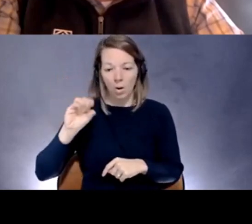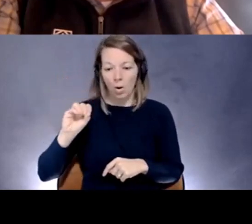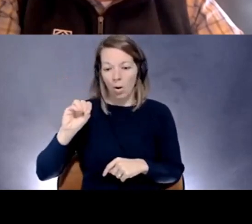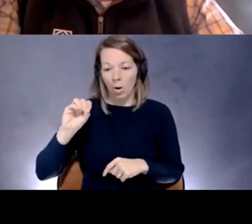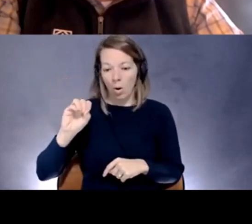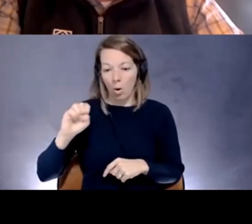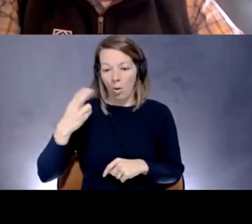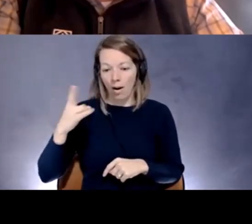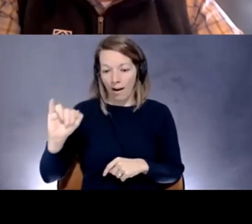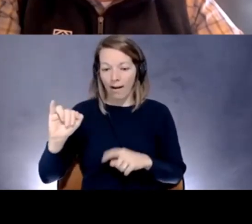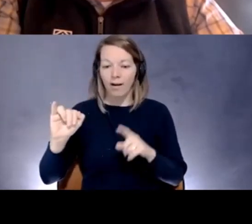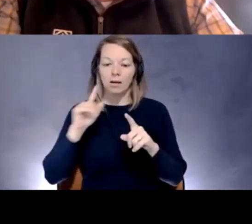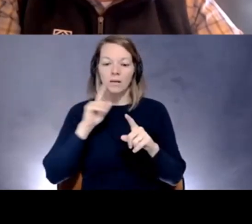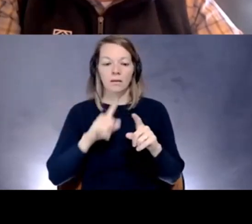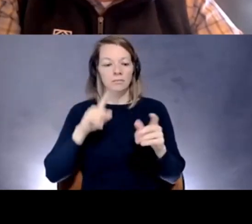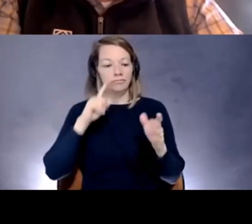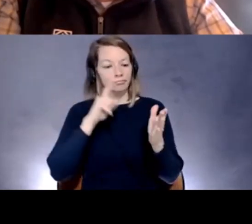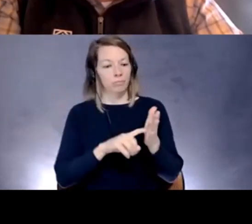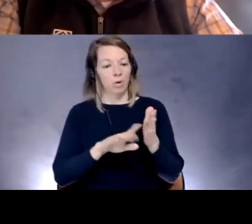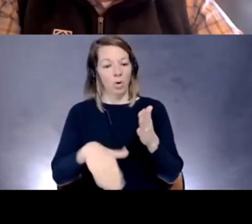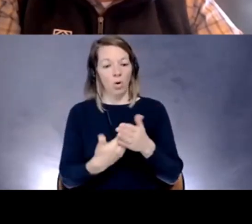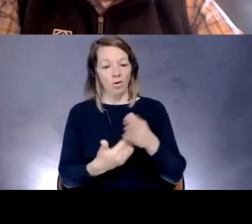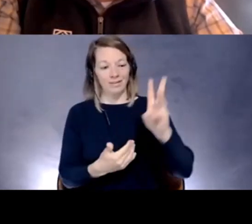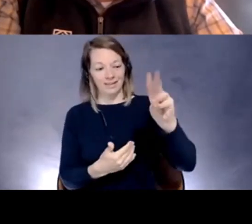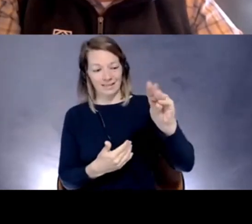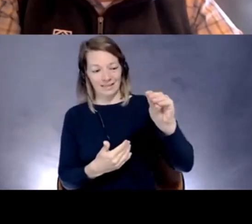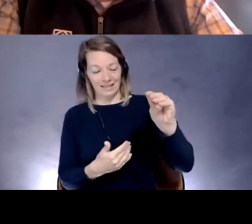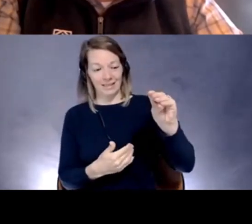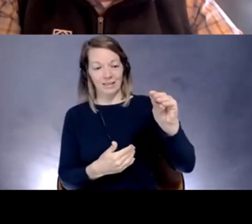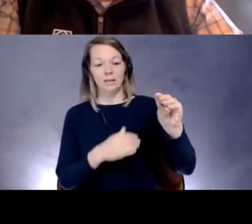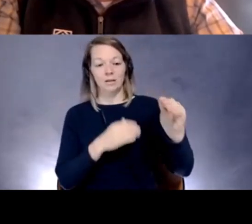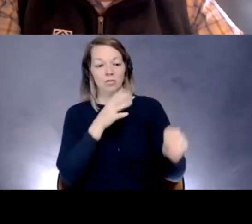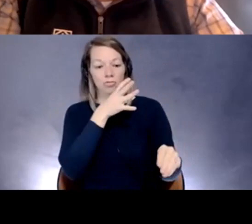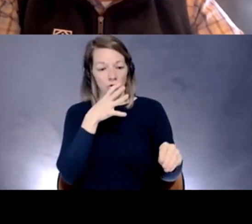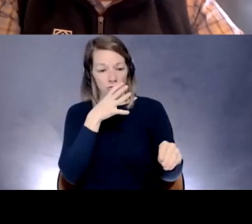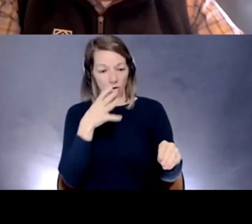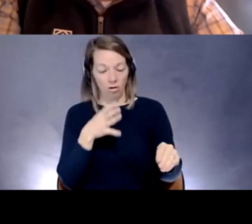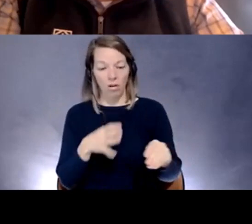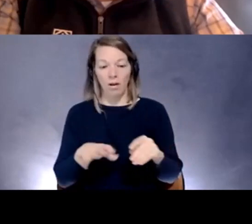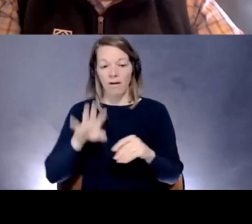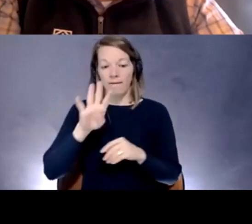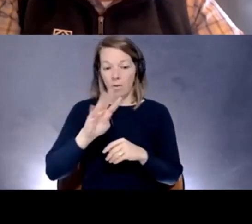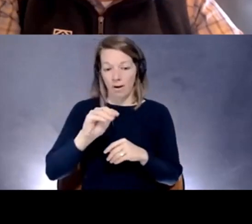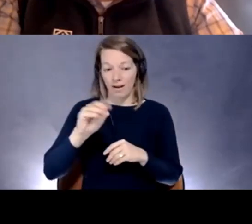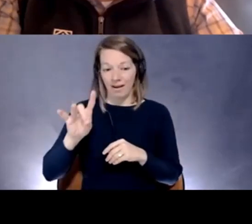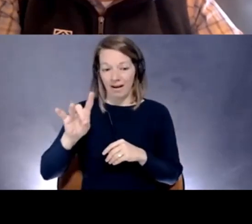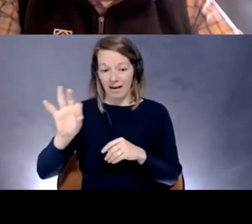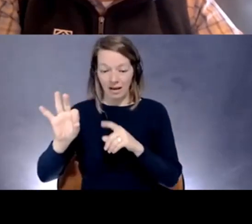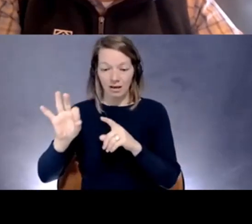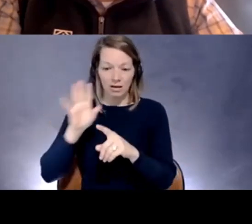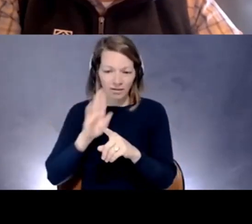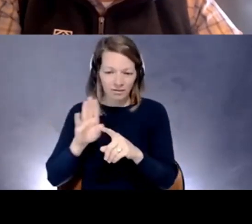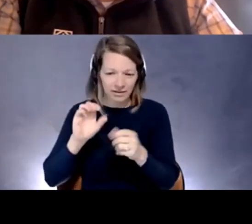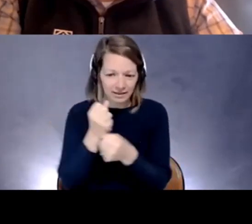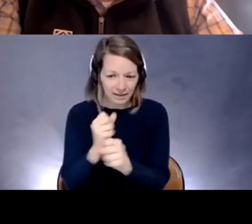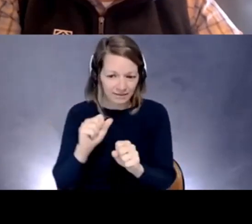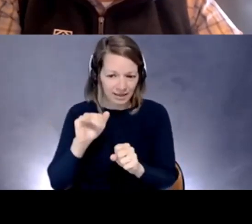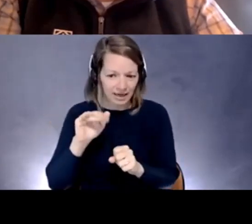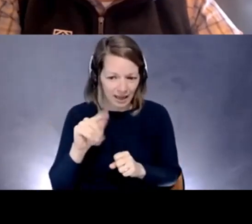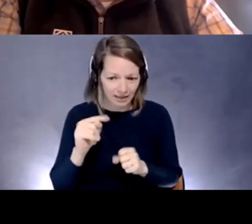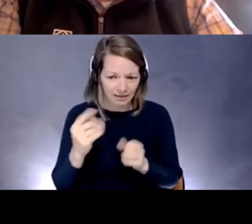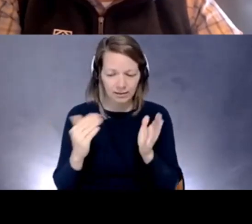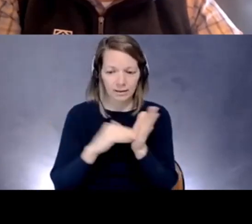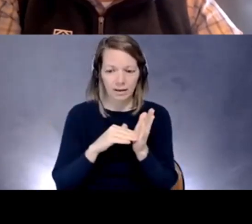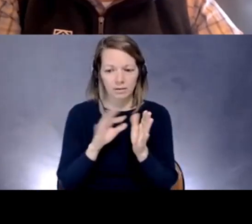that all 60 independent rural clinics and 49 of 84 total rural safety net facilities, and these are again